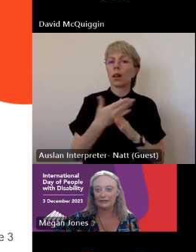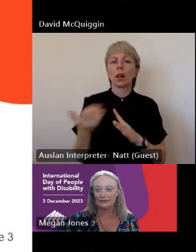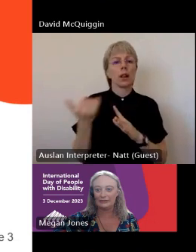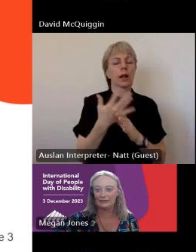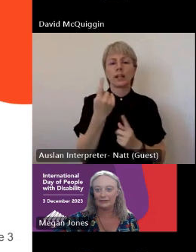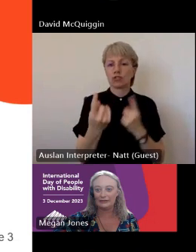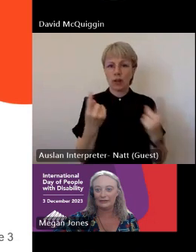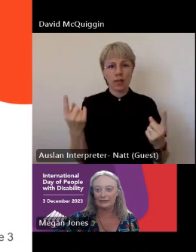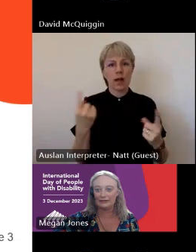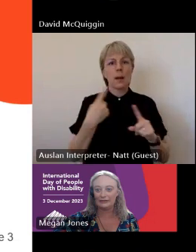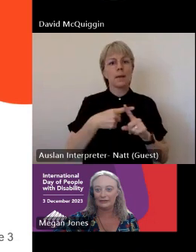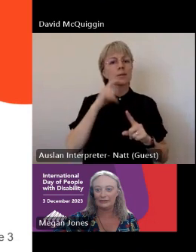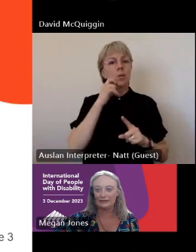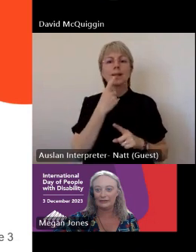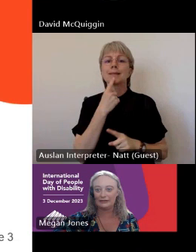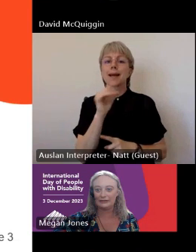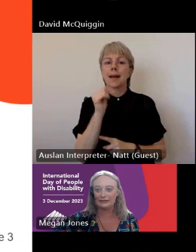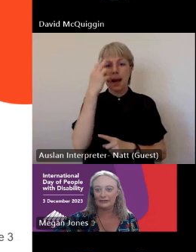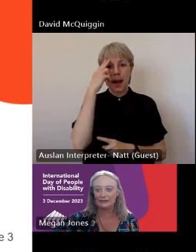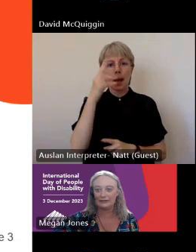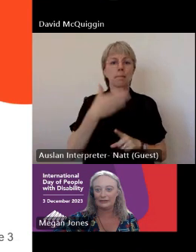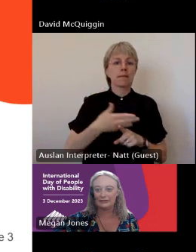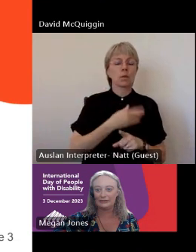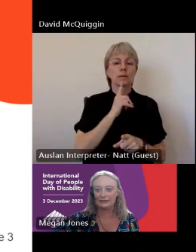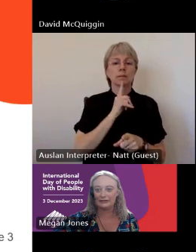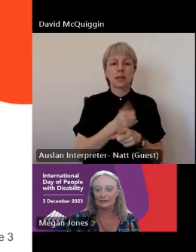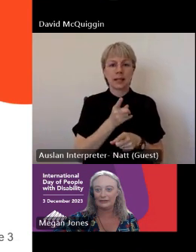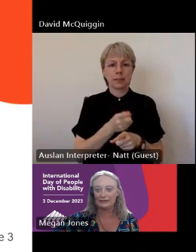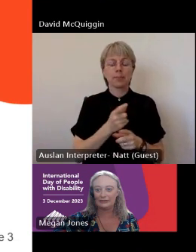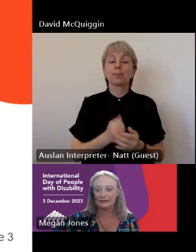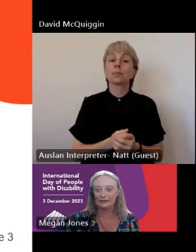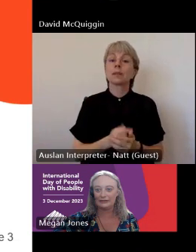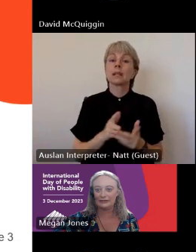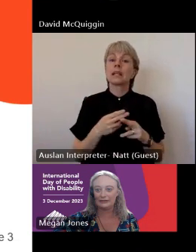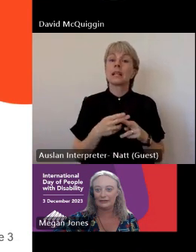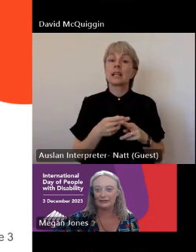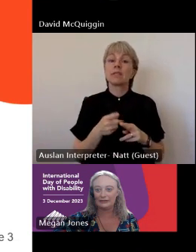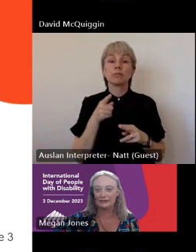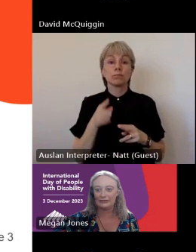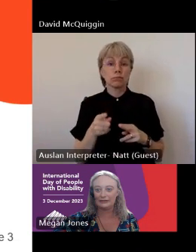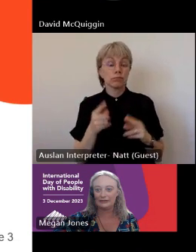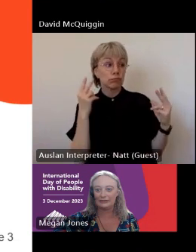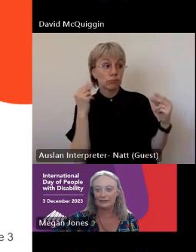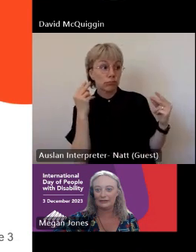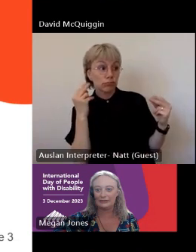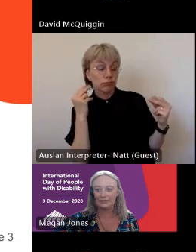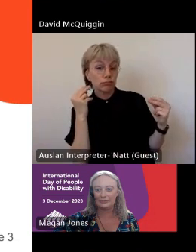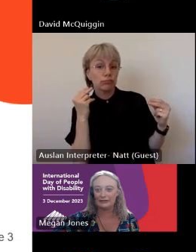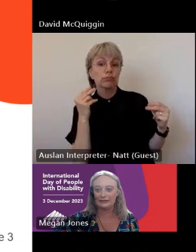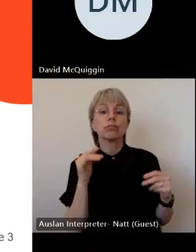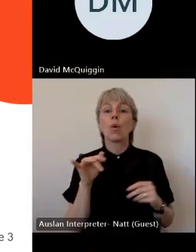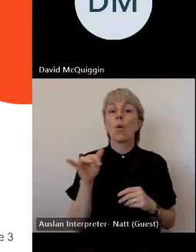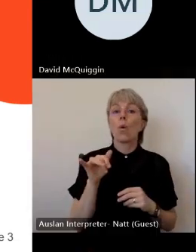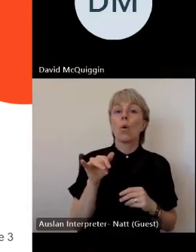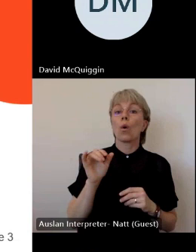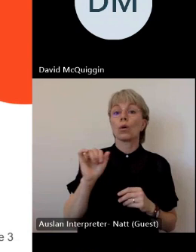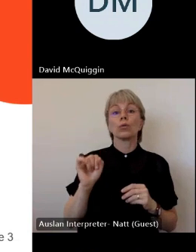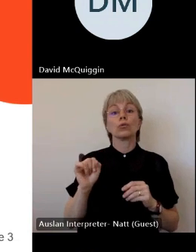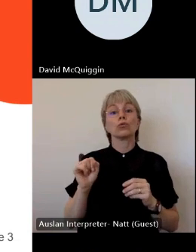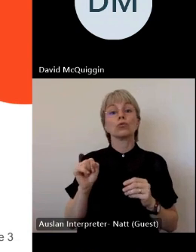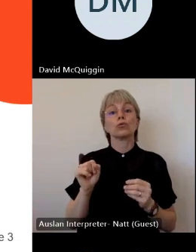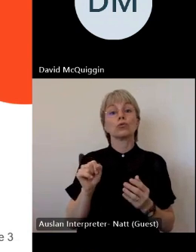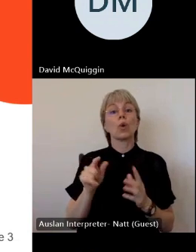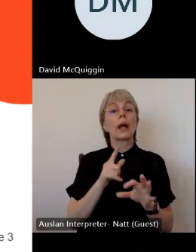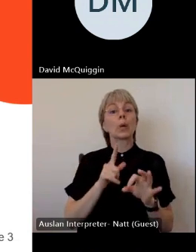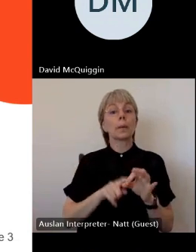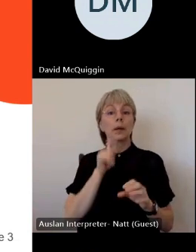speaking. For people who may be speech reading, the facilitators today will make sure that their camera is on, their face is well lit